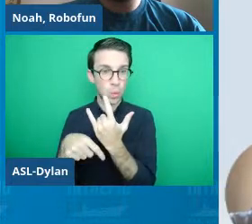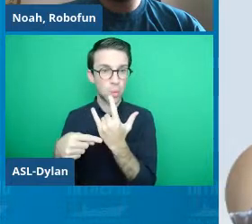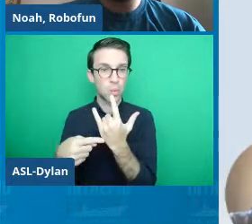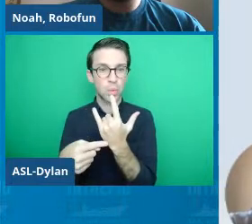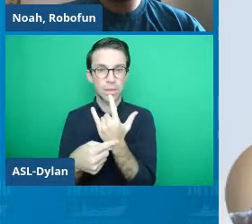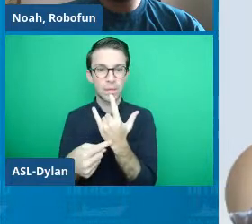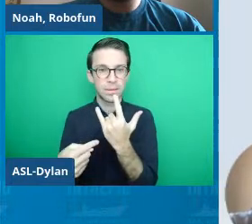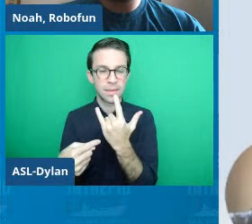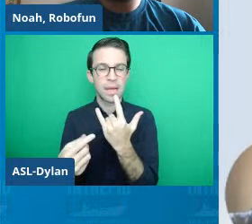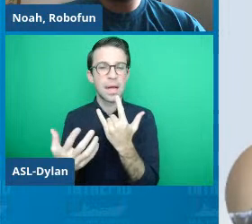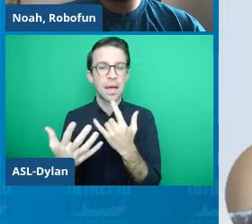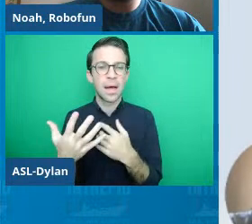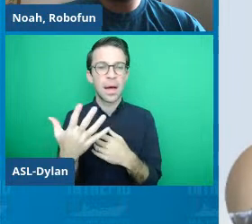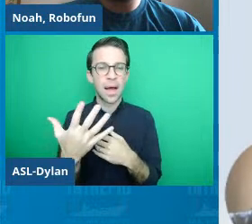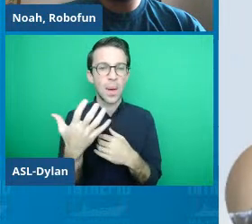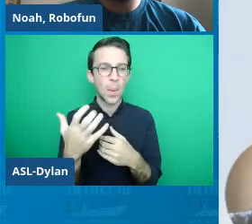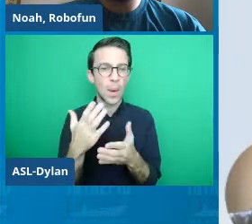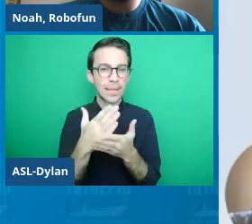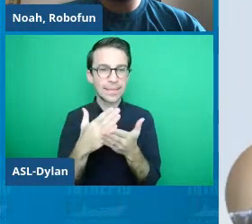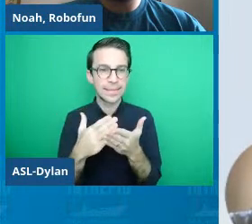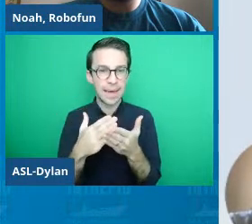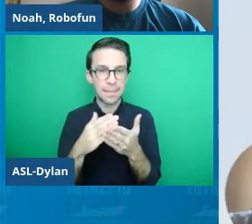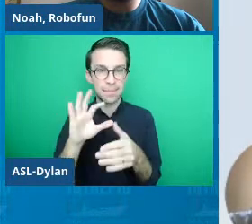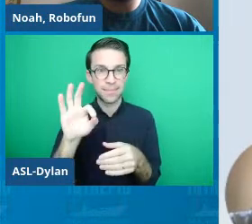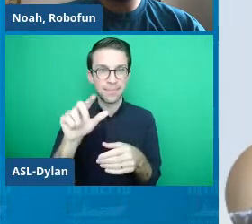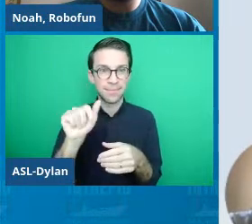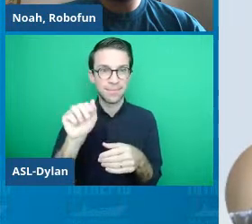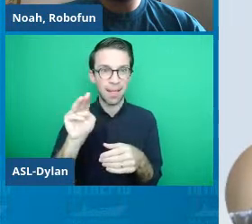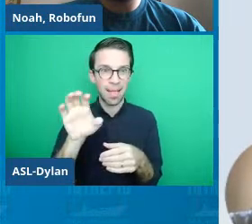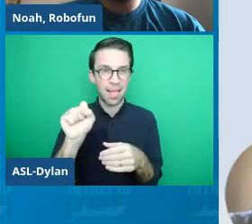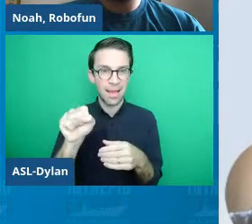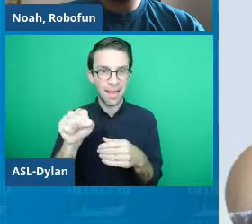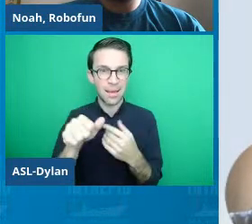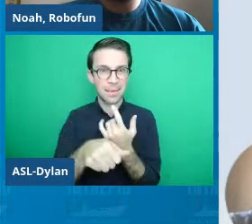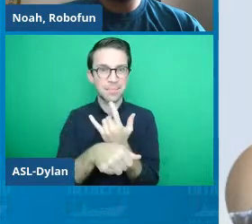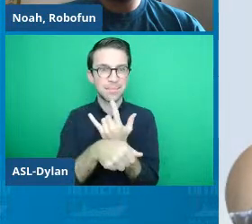make some flames coming out the